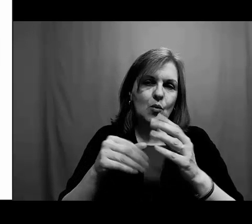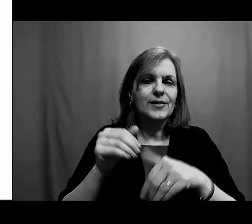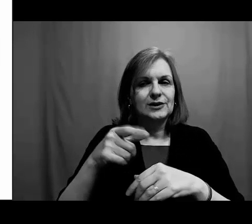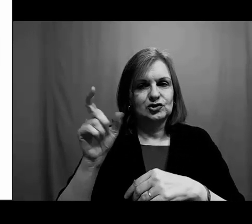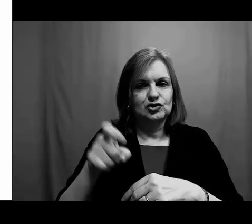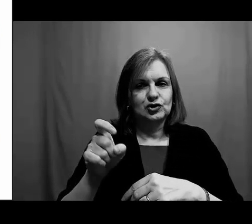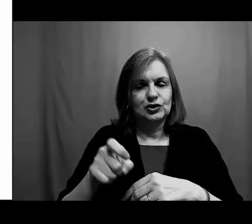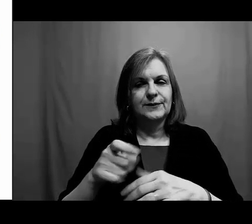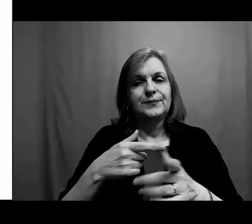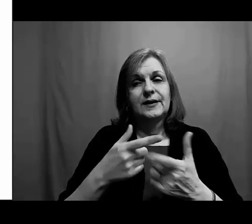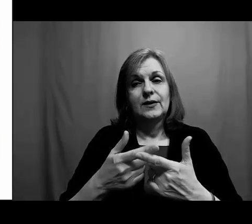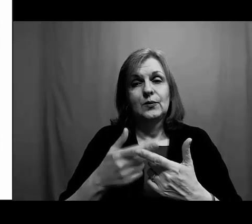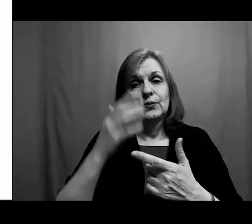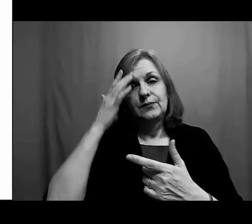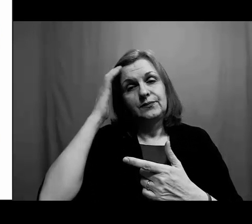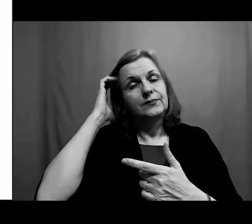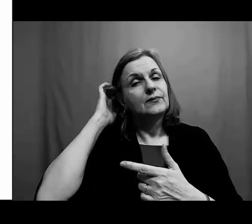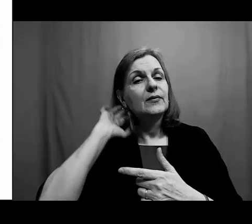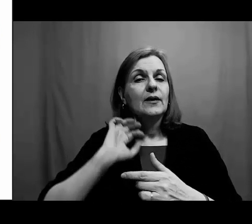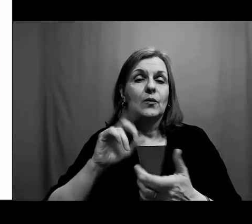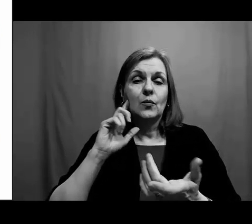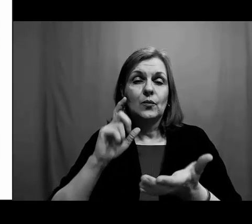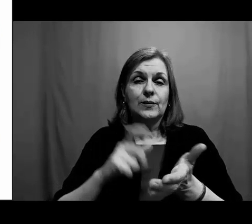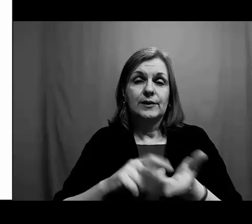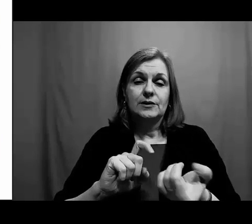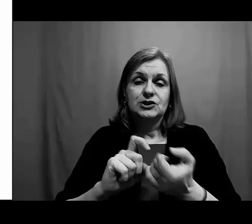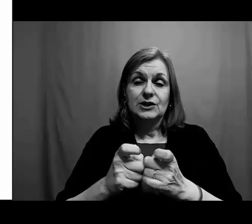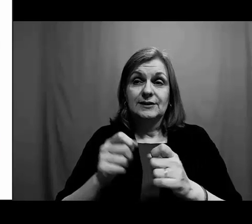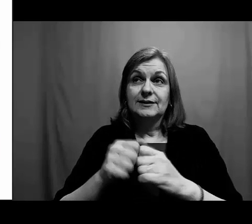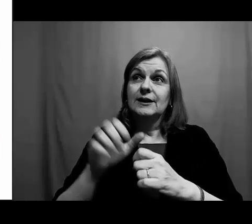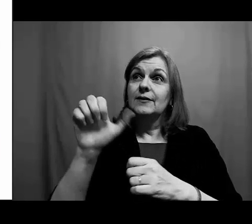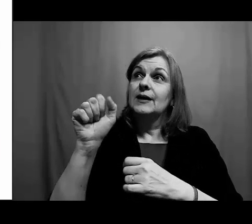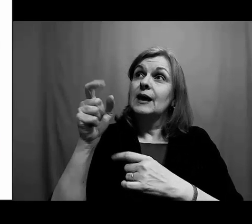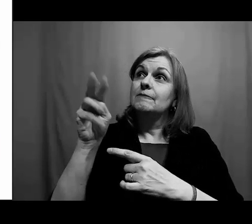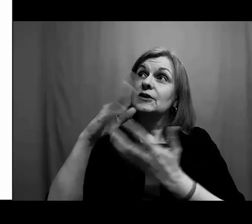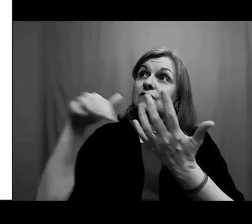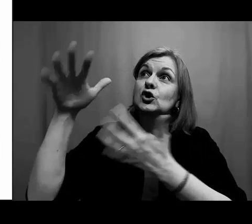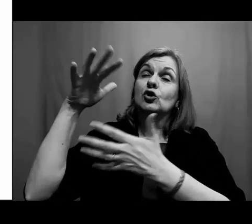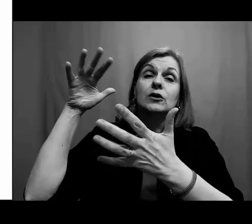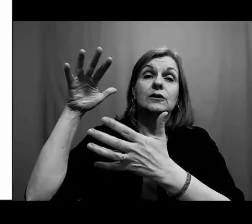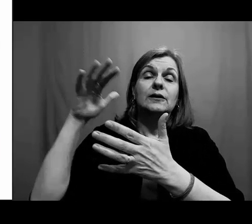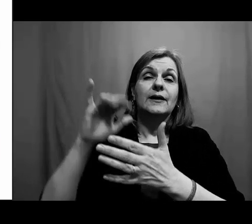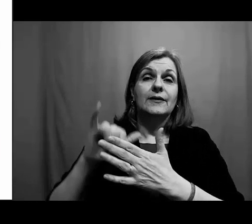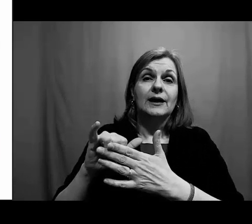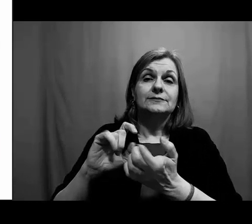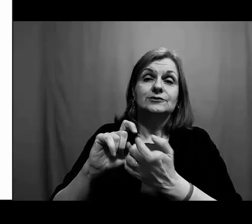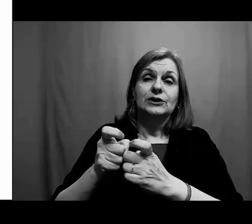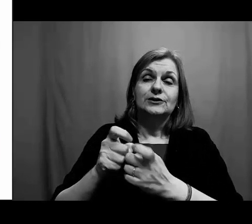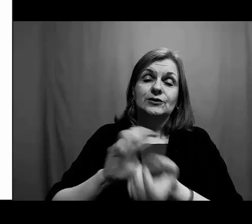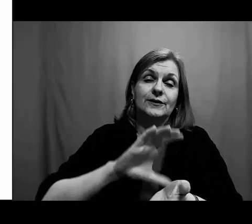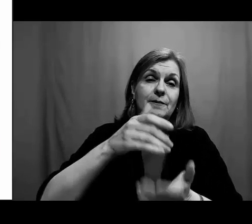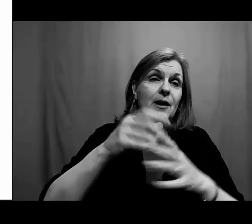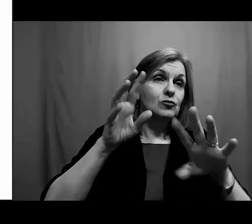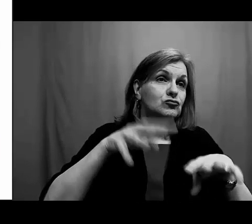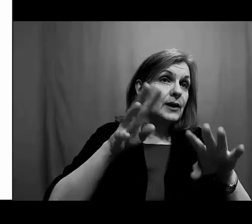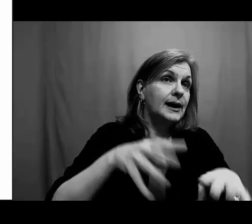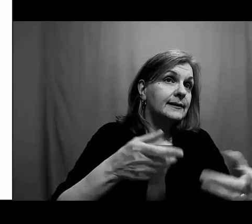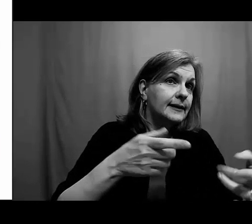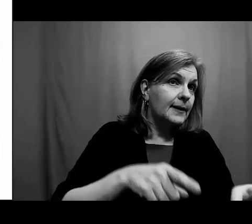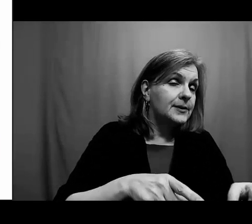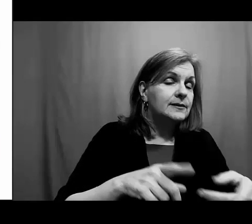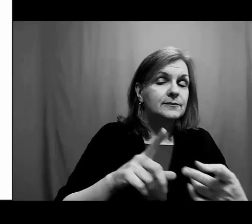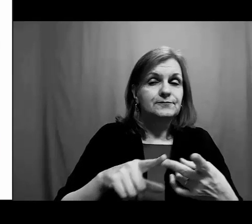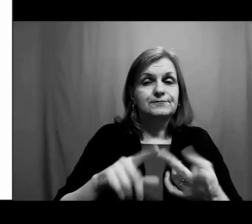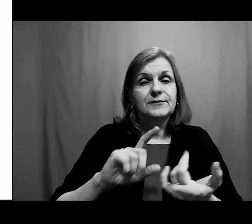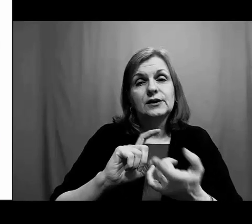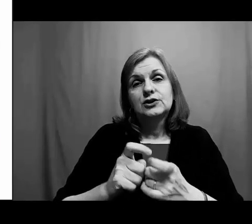should. And so we get these changes in our atmospheric conditions, which change the amount of rainfall we